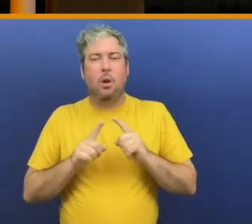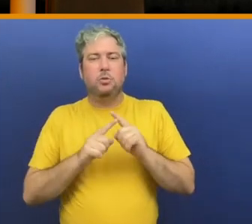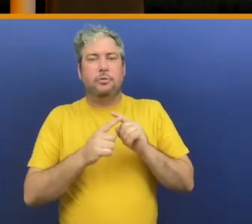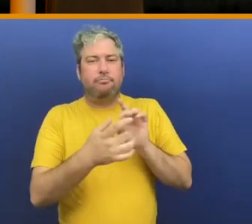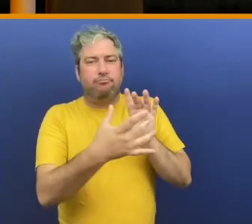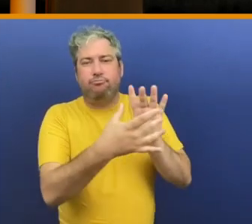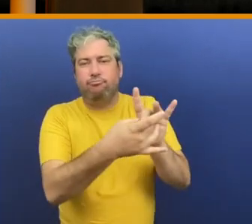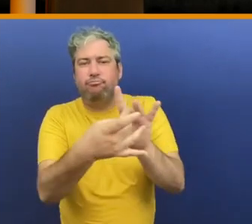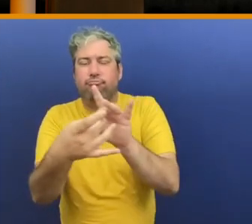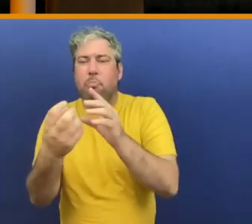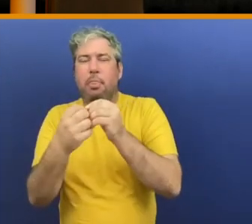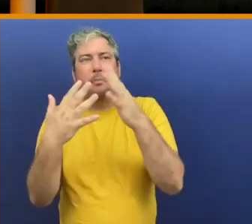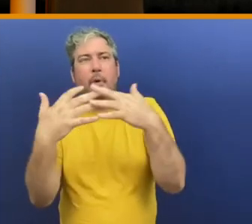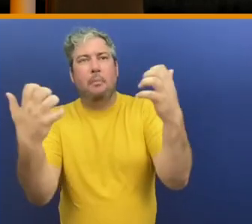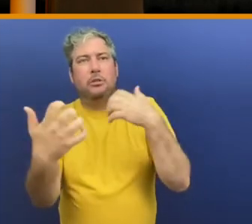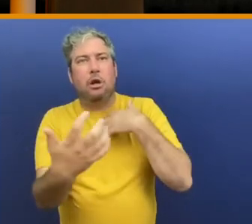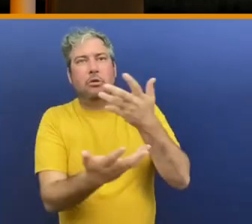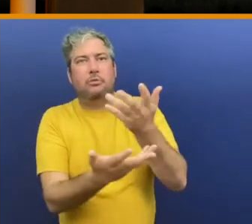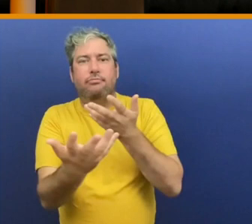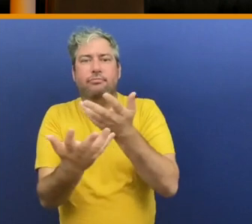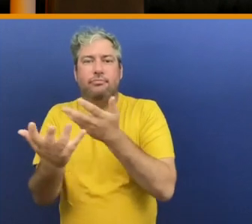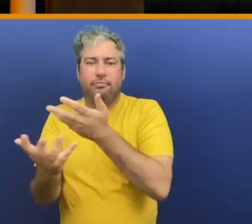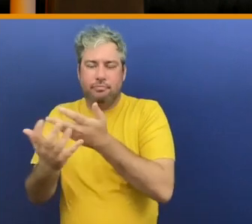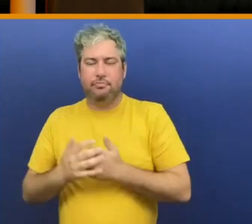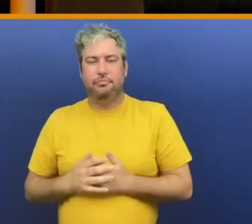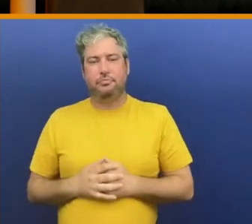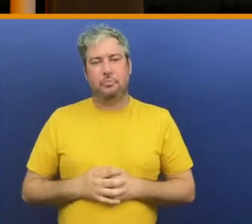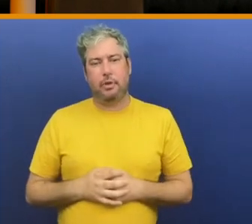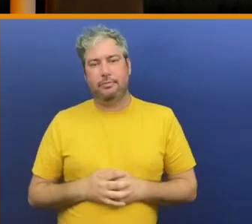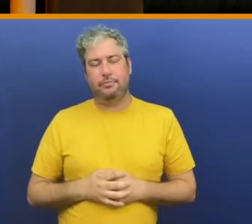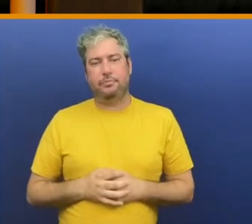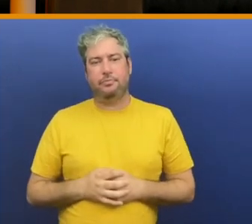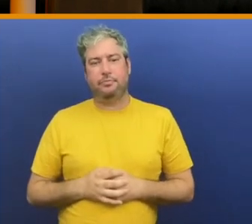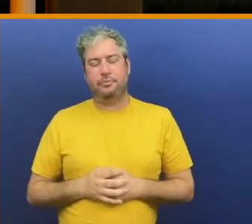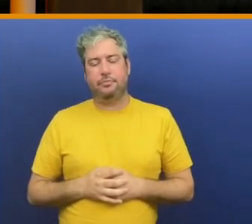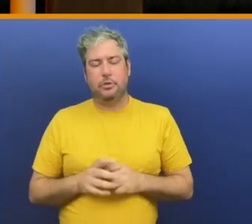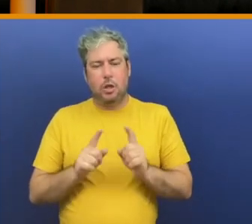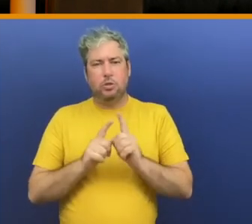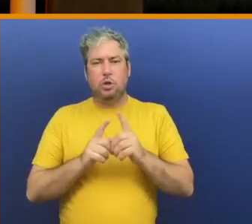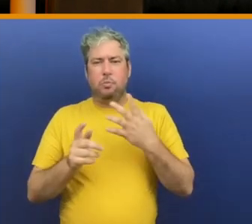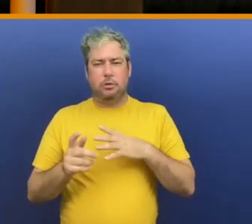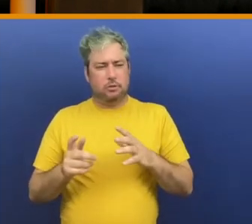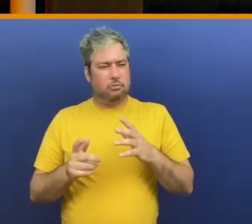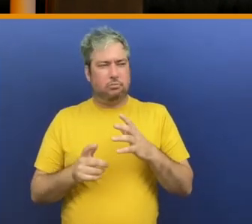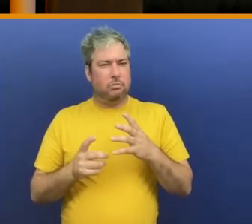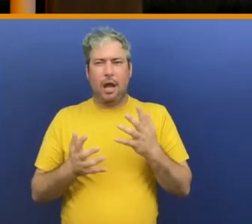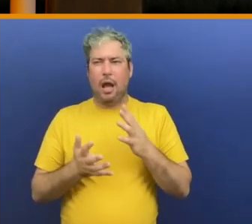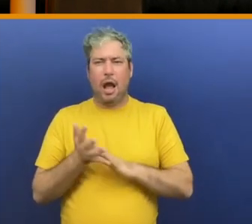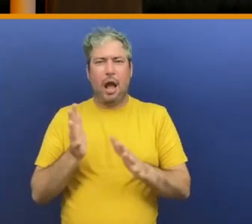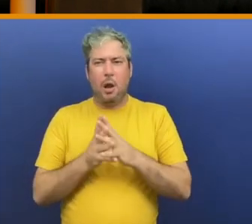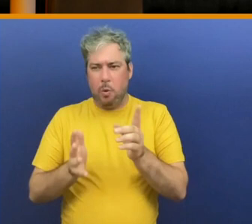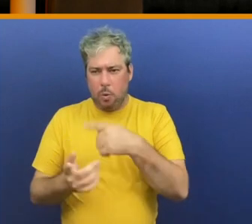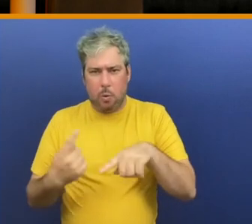They wanted also the ability to come together to discuss matters of mutual interest and create the opportunity to